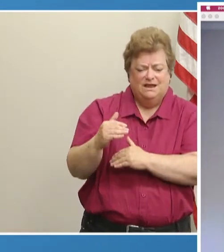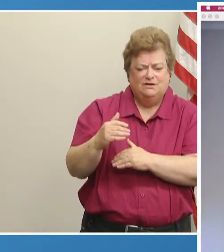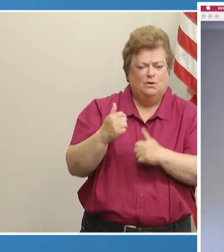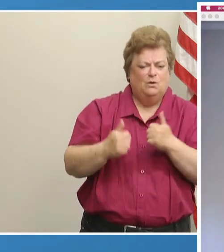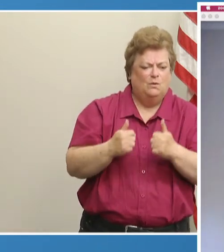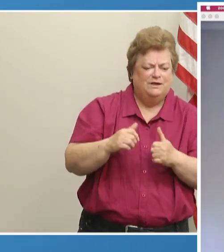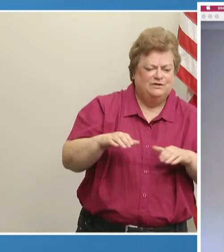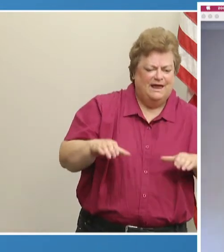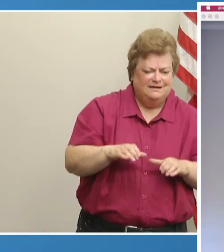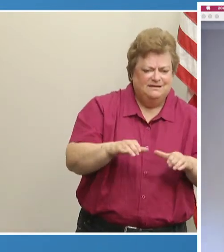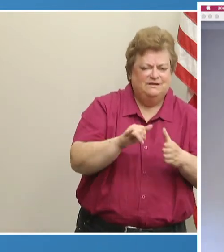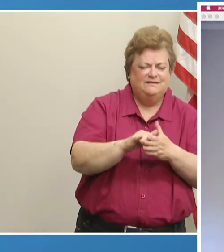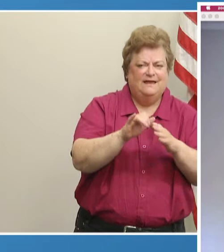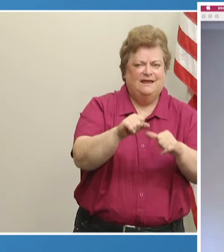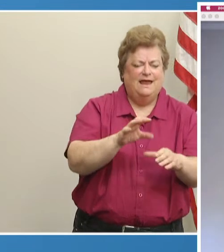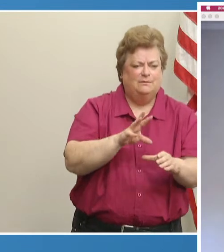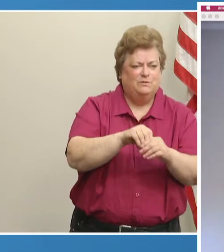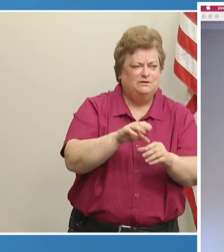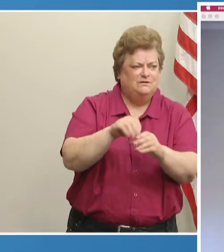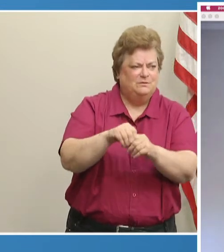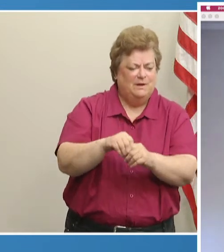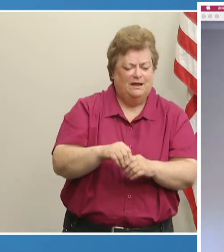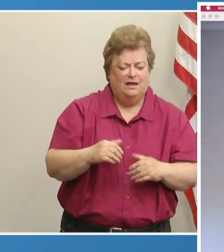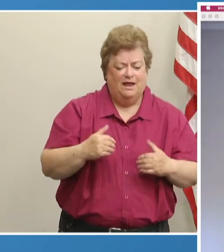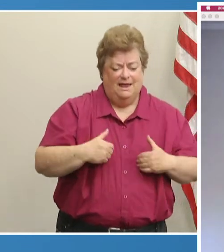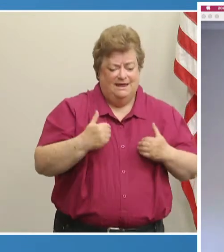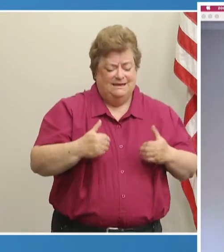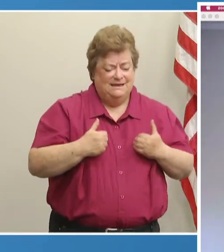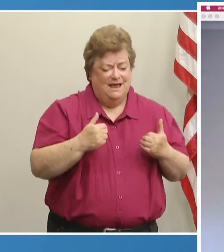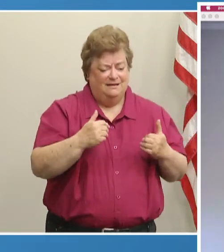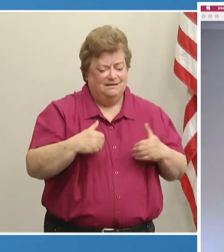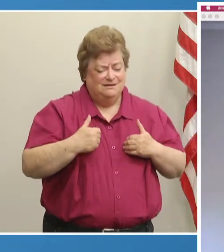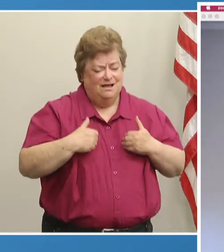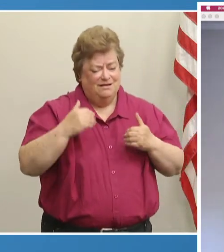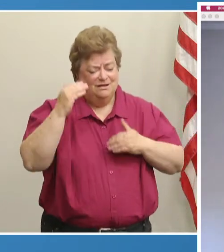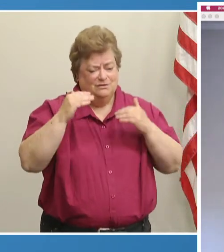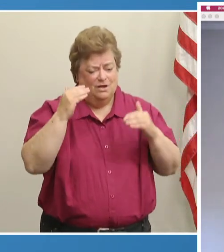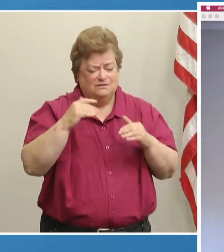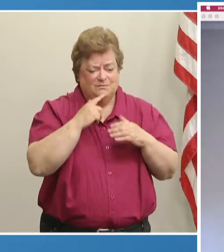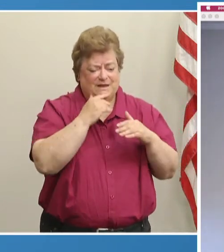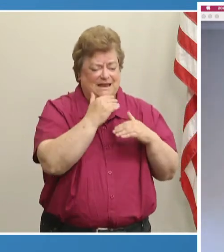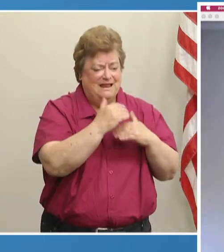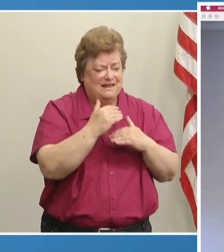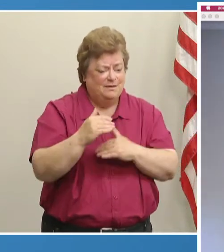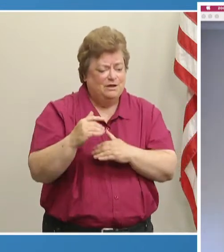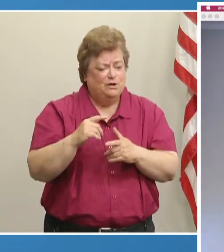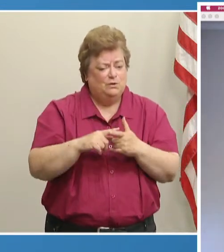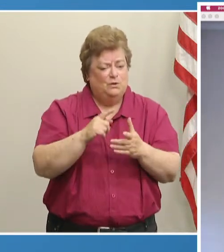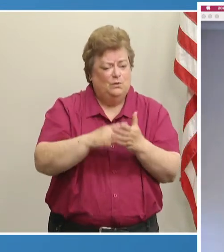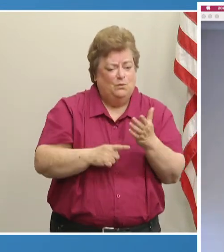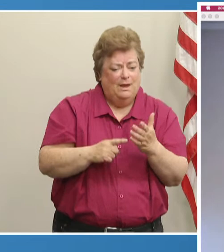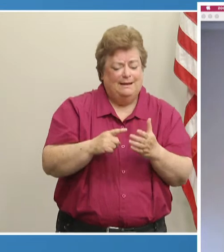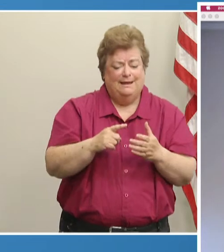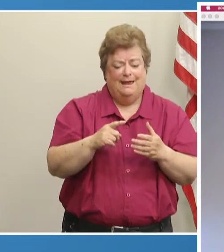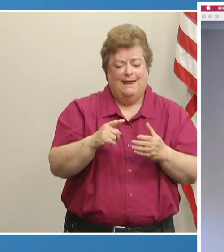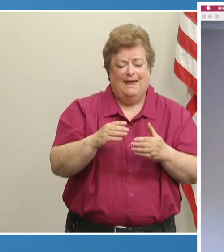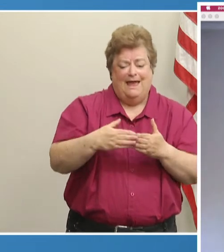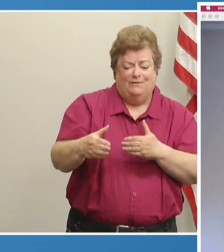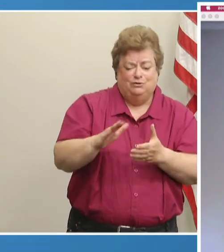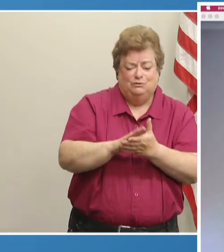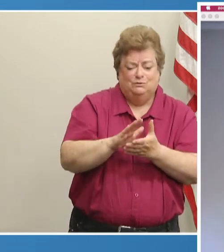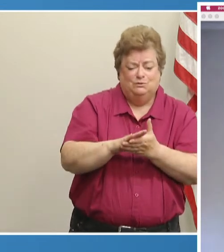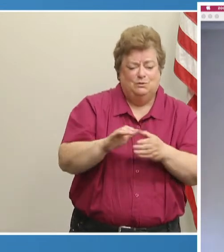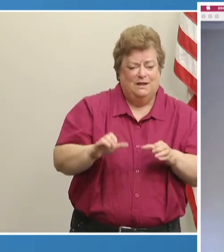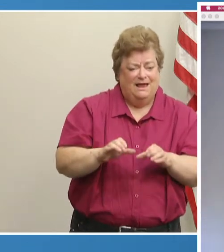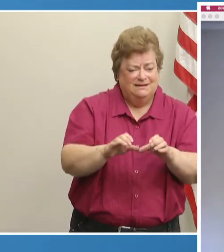activities they can participate in. Our adolescents and young adults have been limited in some of the extracurricular activities that they can do, and those are